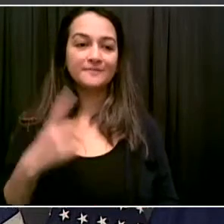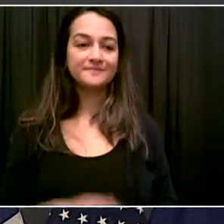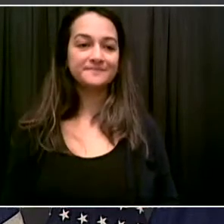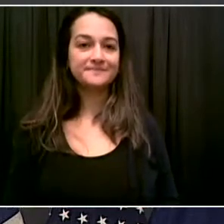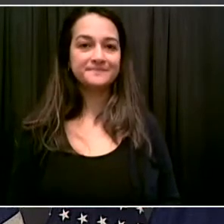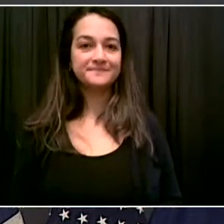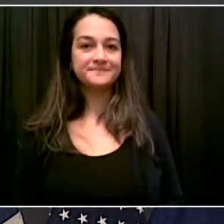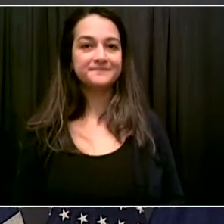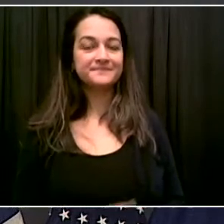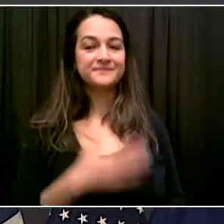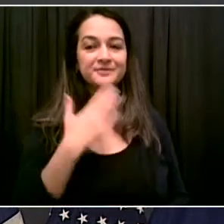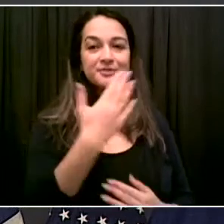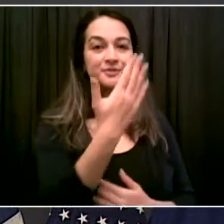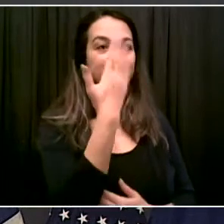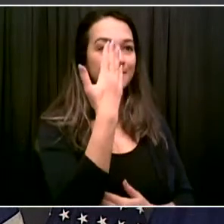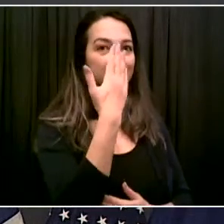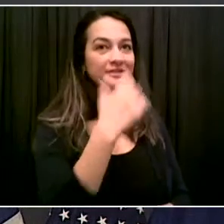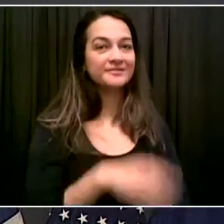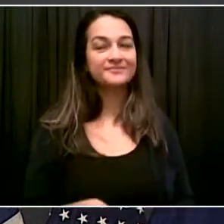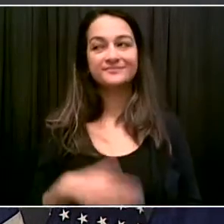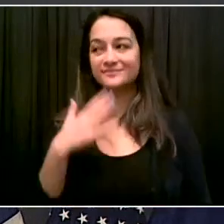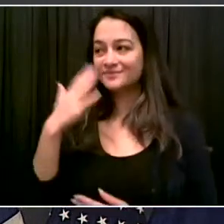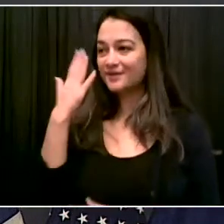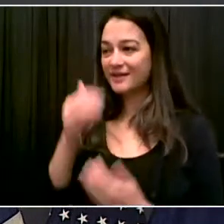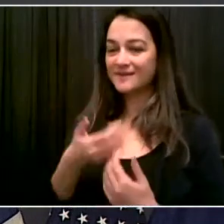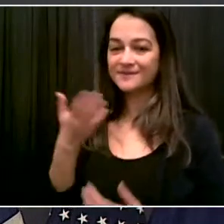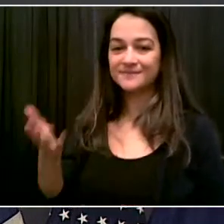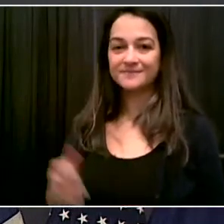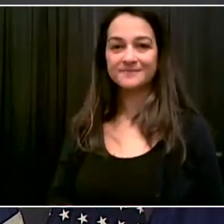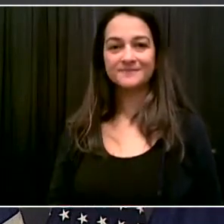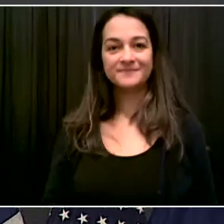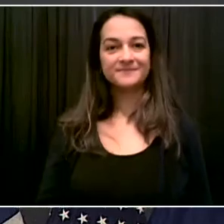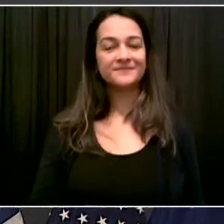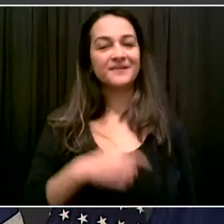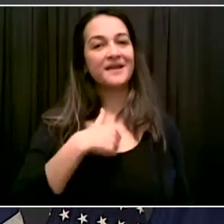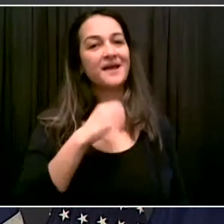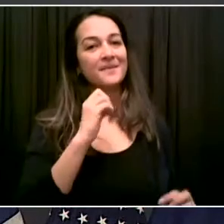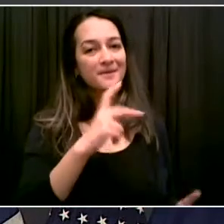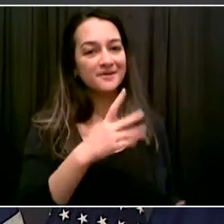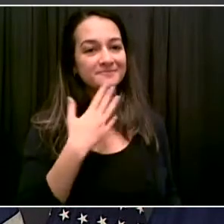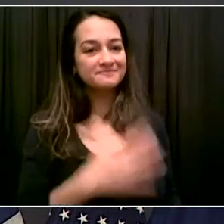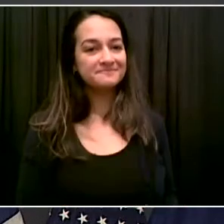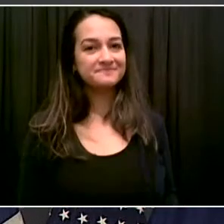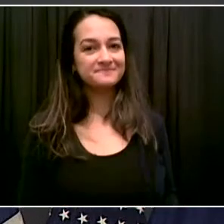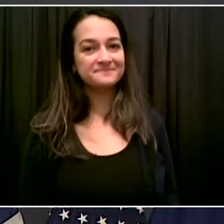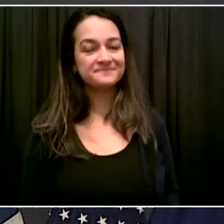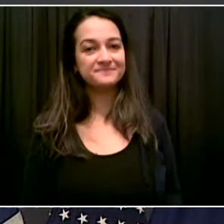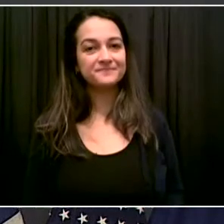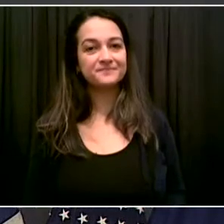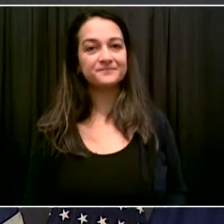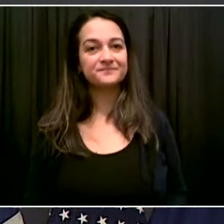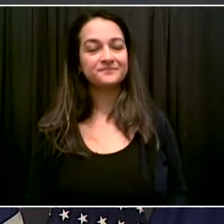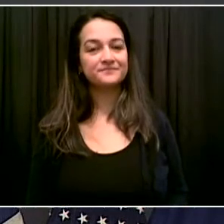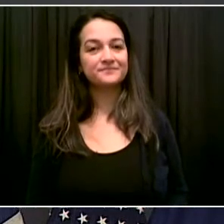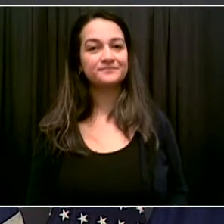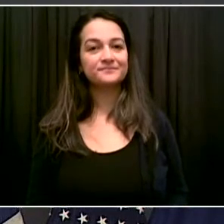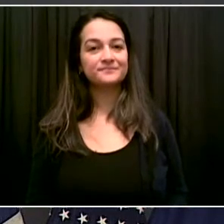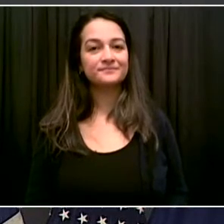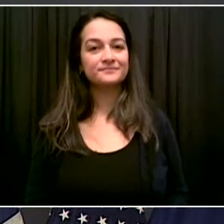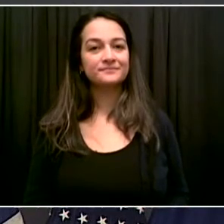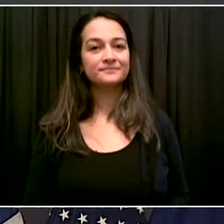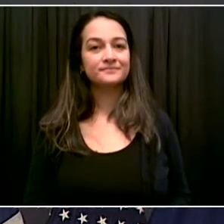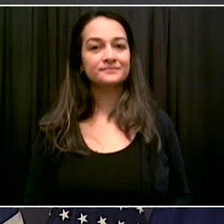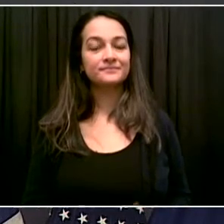how you doing? Very good, thank you. So, Mr. Mayor, how do you reconcile the fact that you're mandating restaurant and